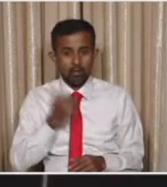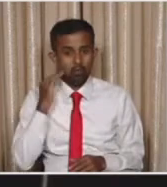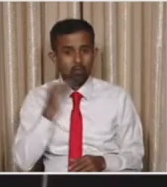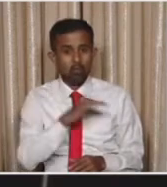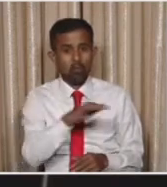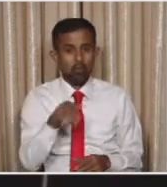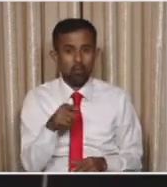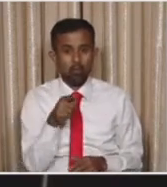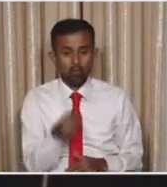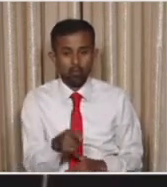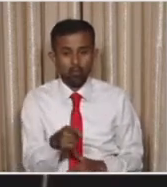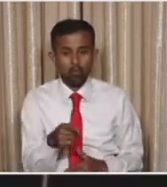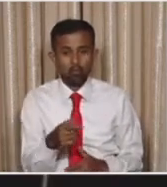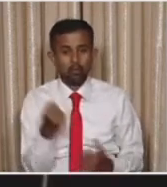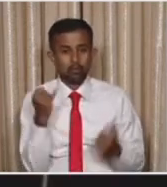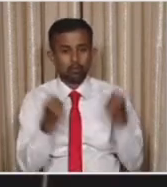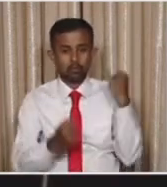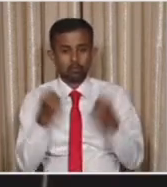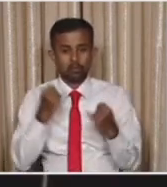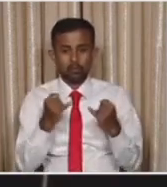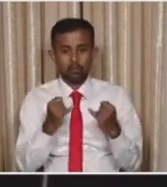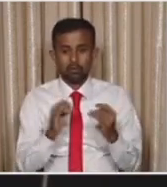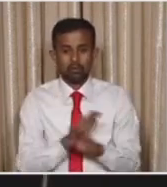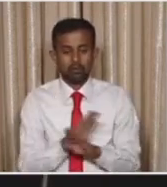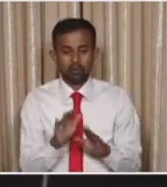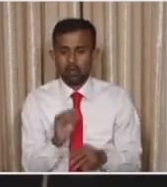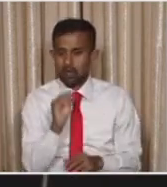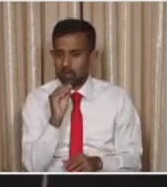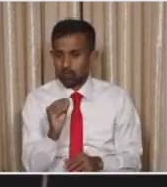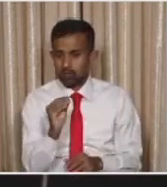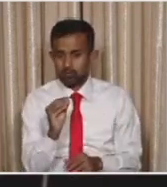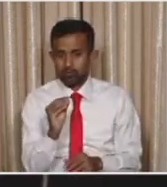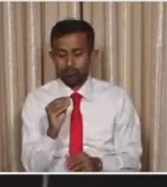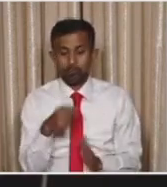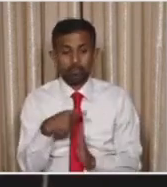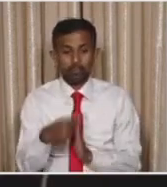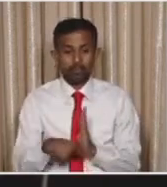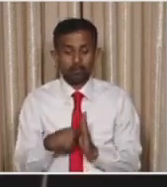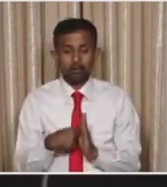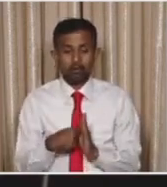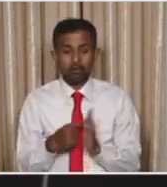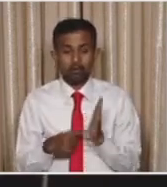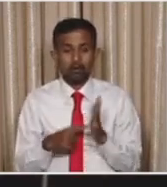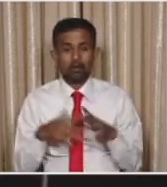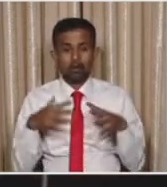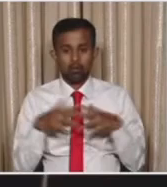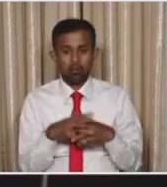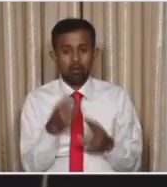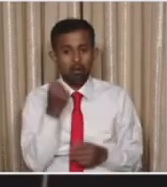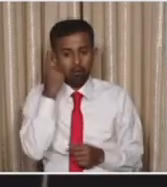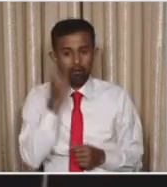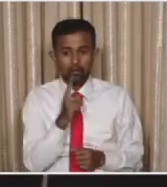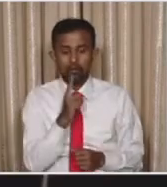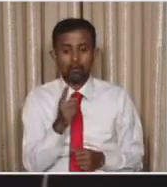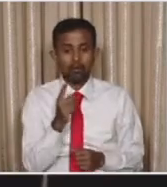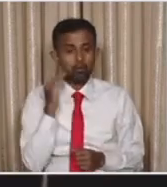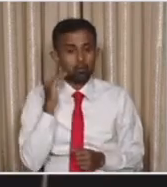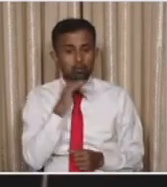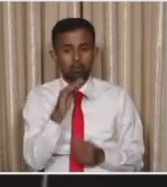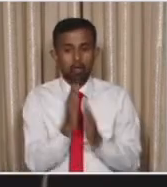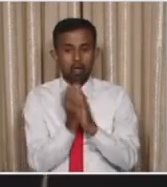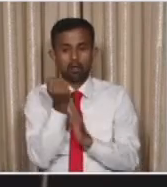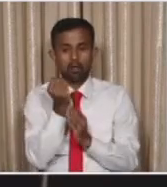critique the law system in this country? I do believe democracy will allow, democracy must allow